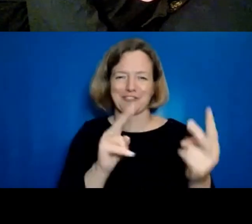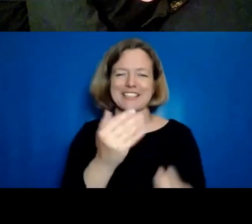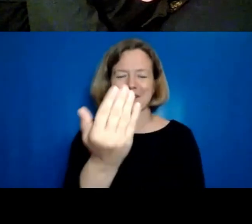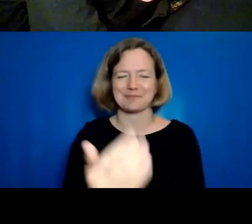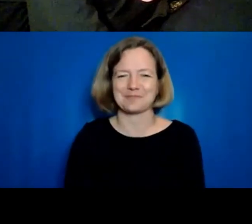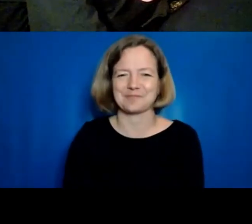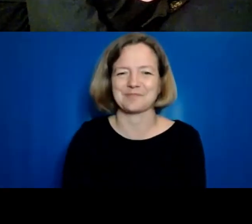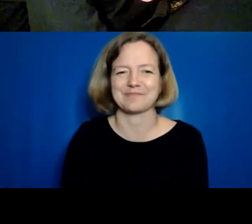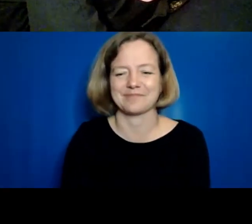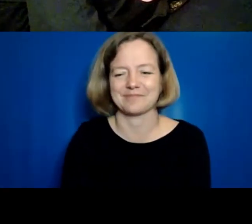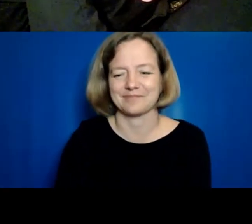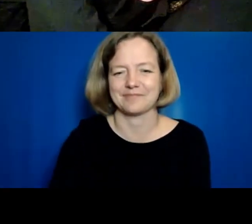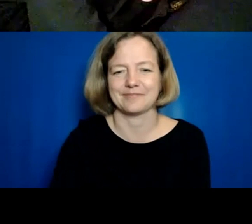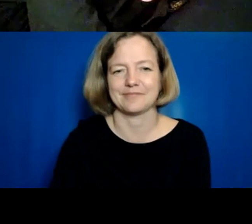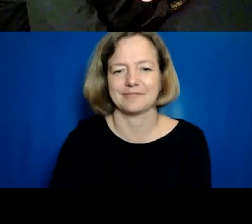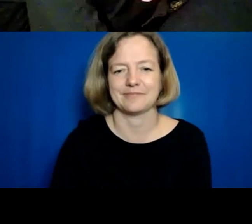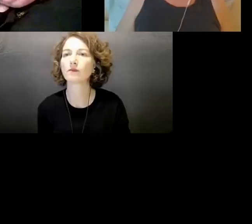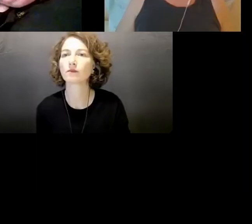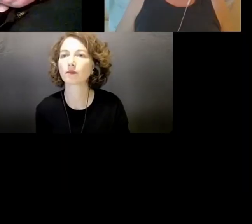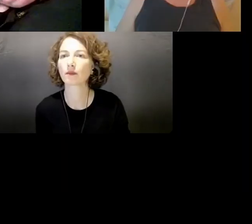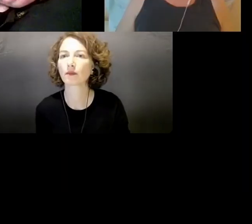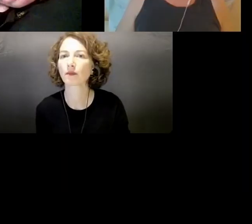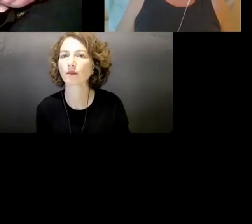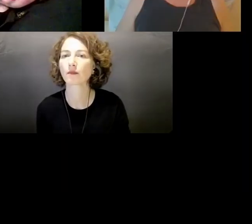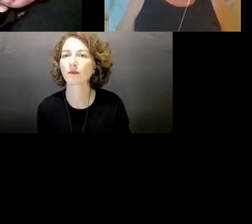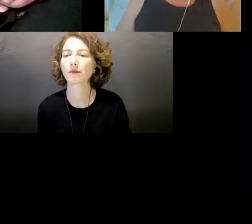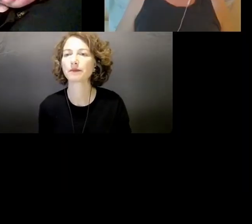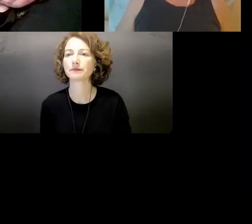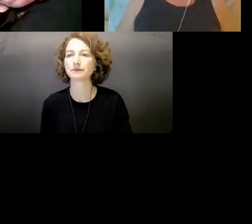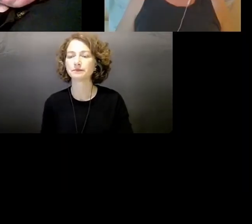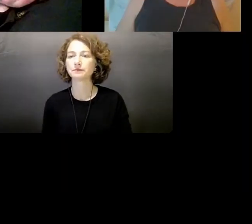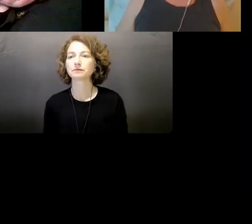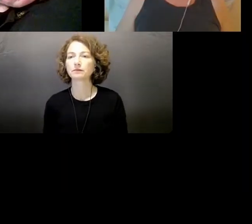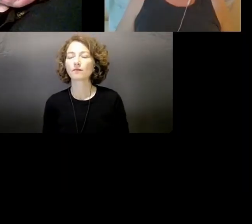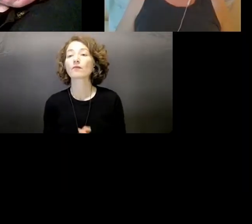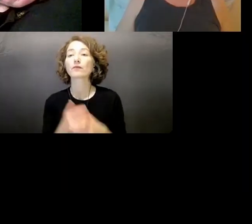So the question is around